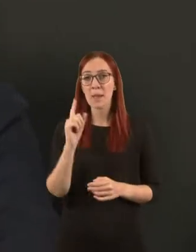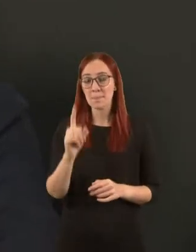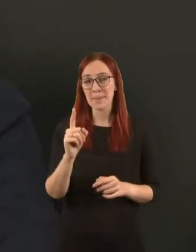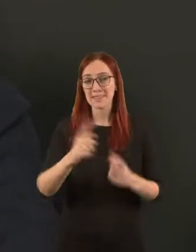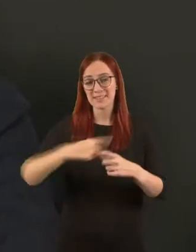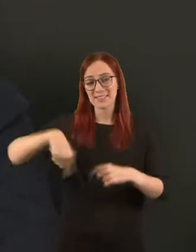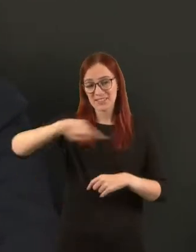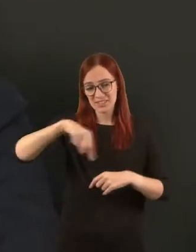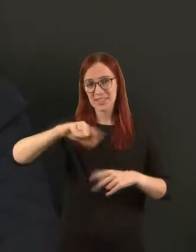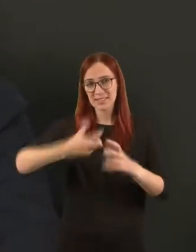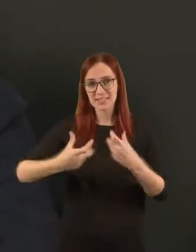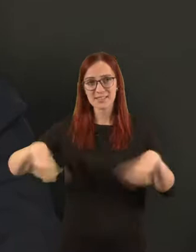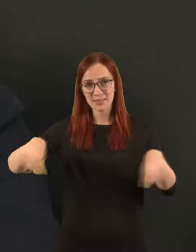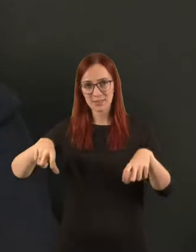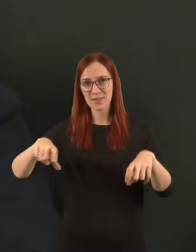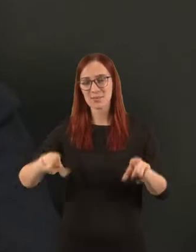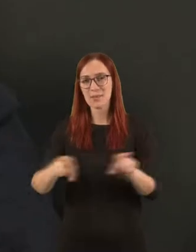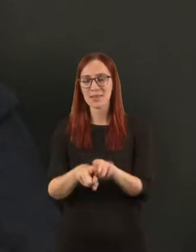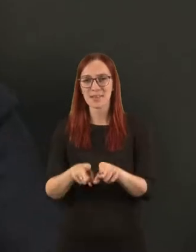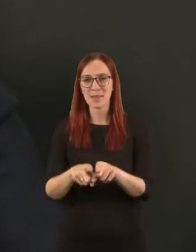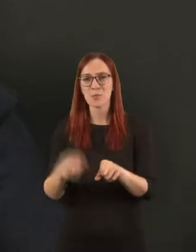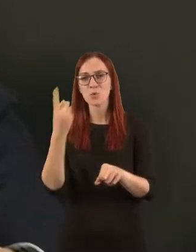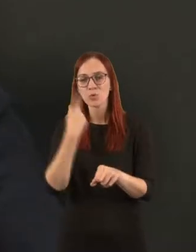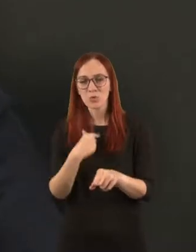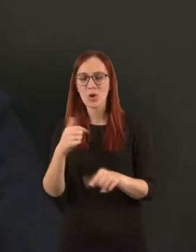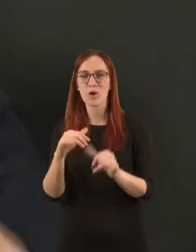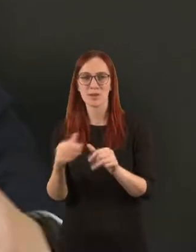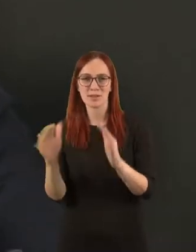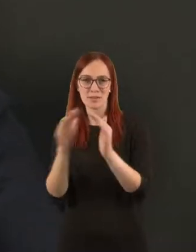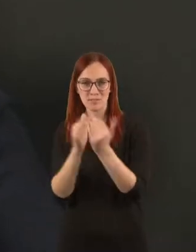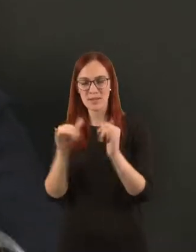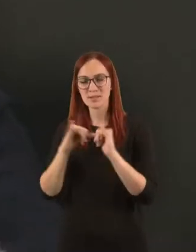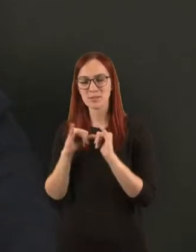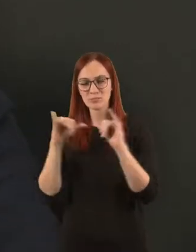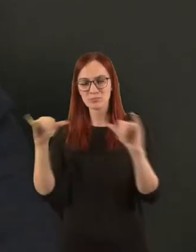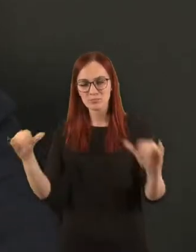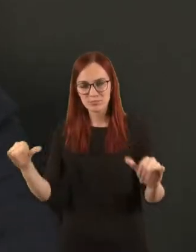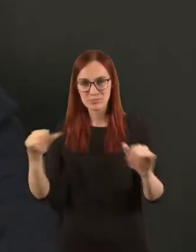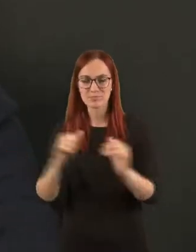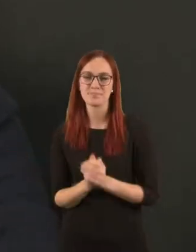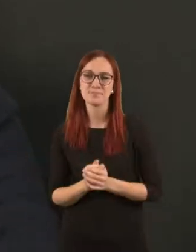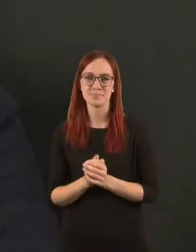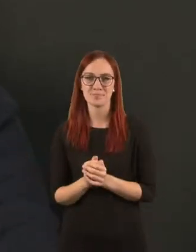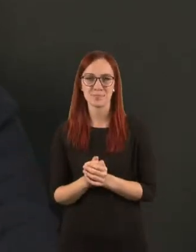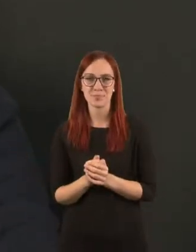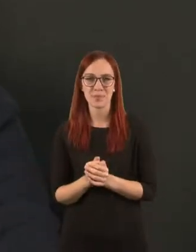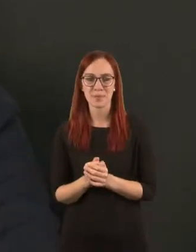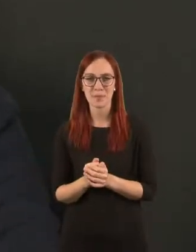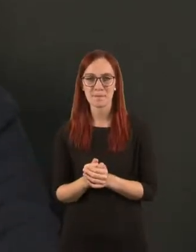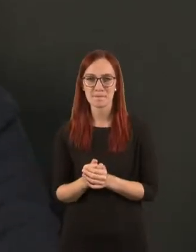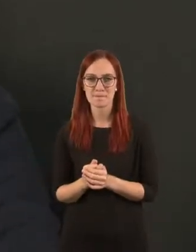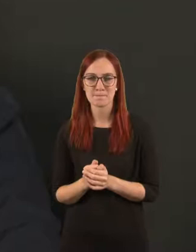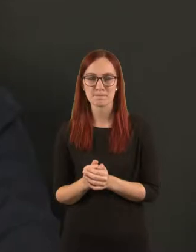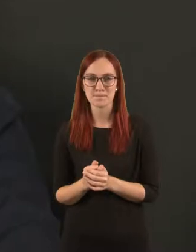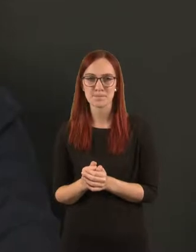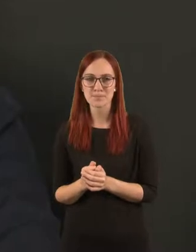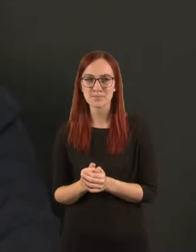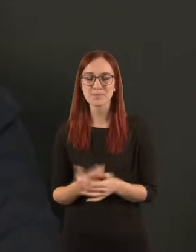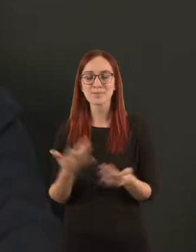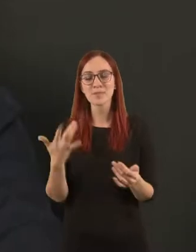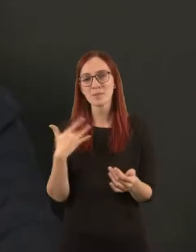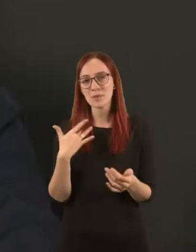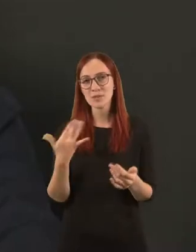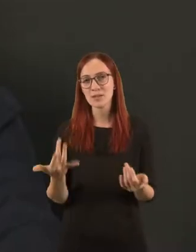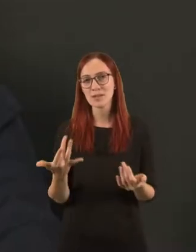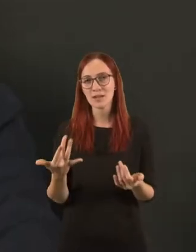and the price of land, but that explains why ring municipalities are interested in